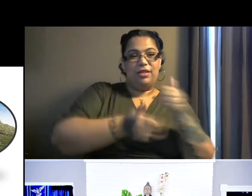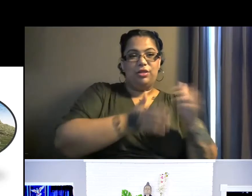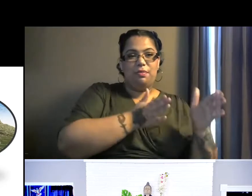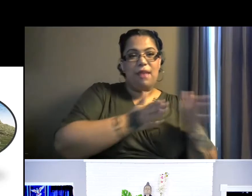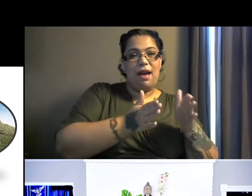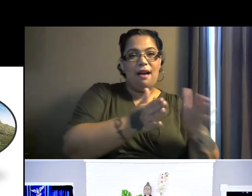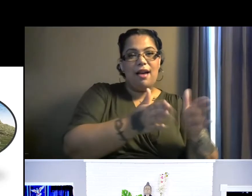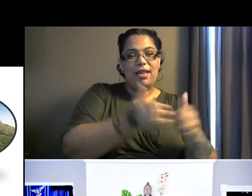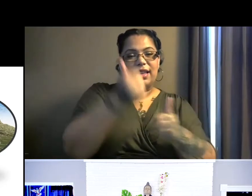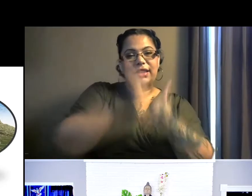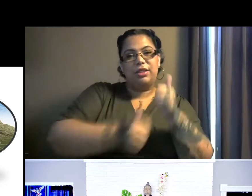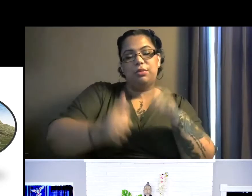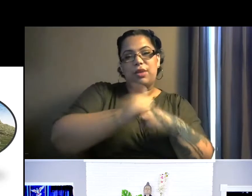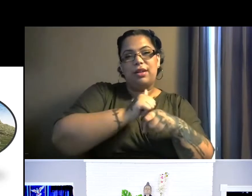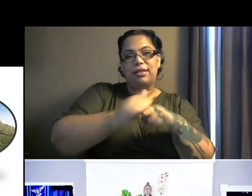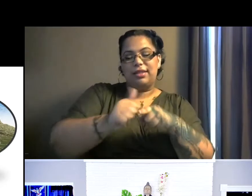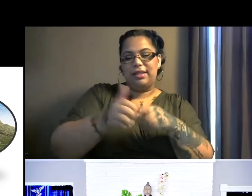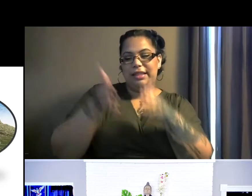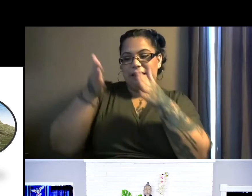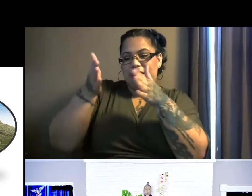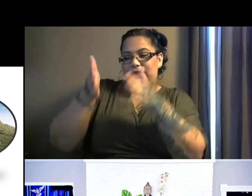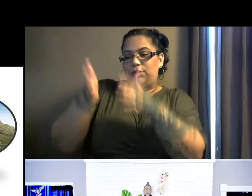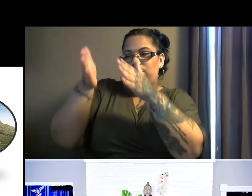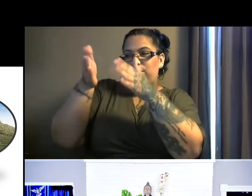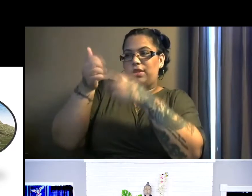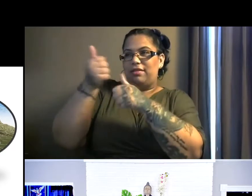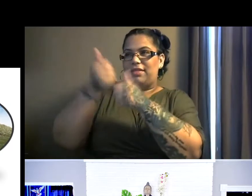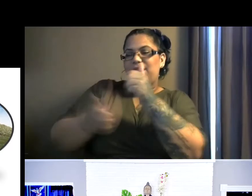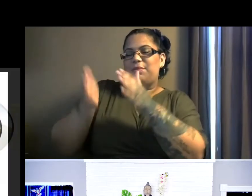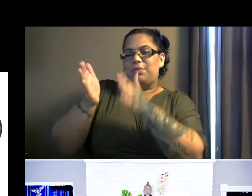practice, and in each person.